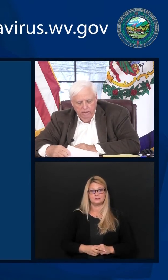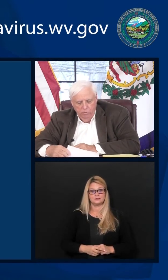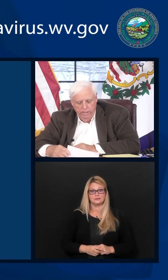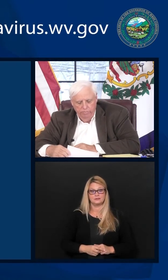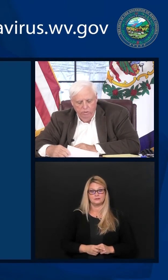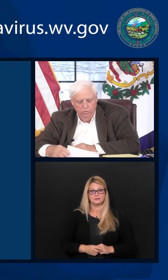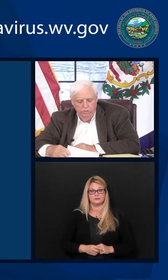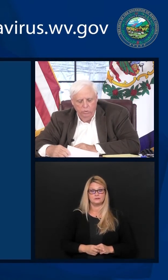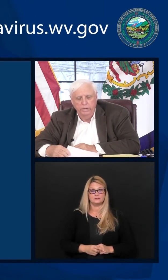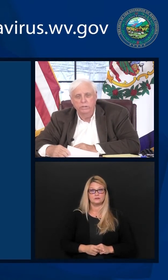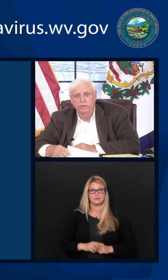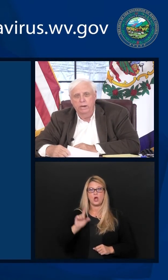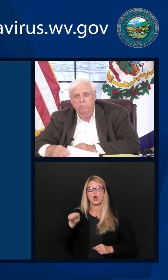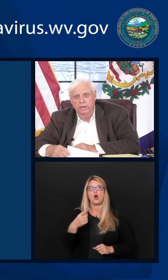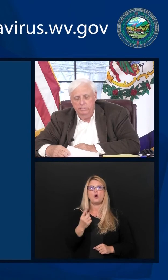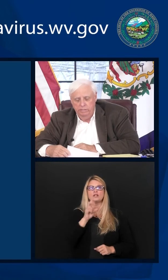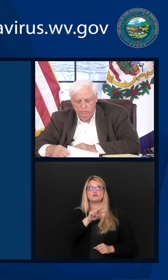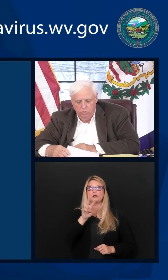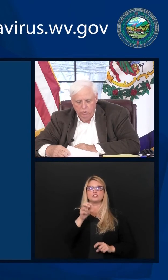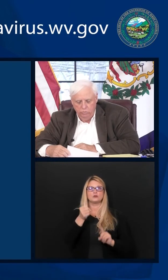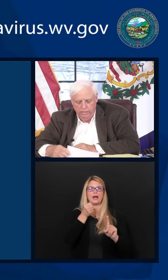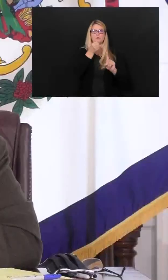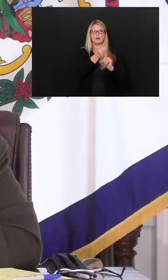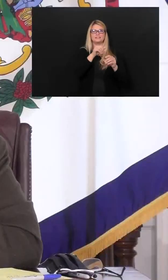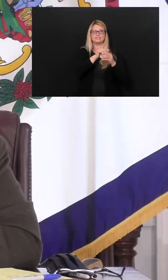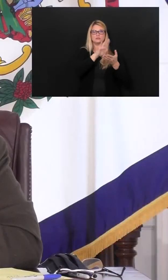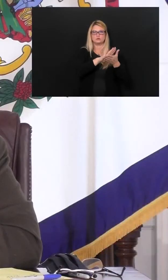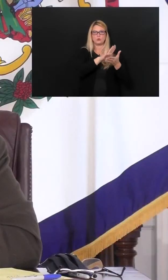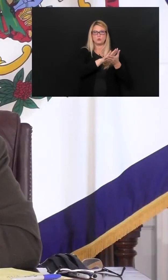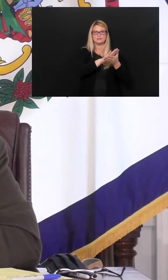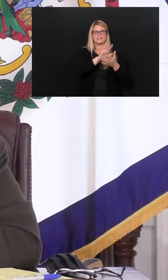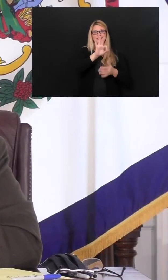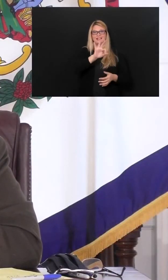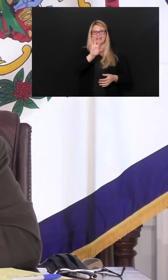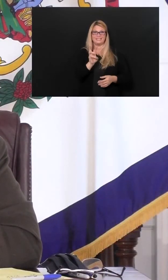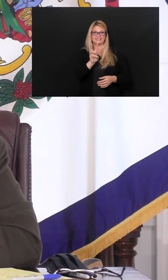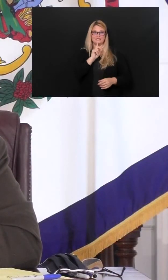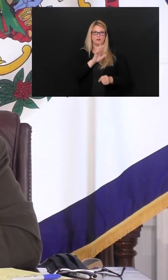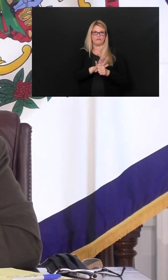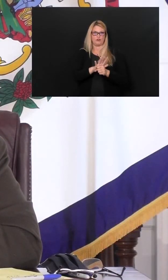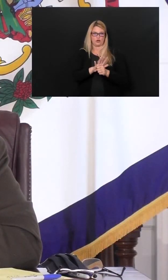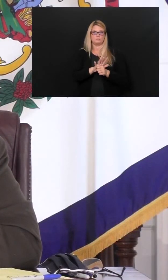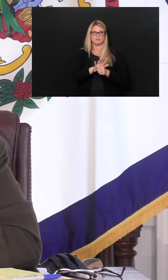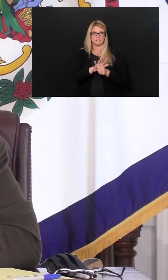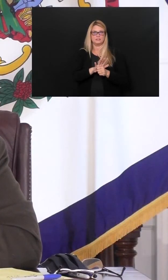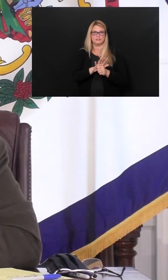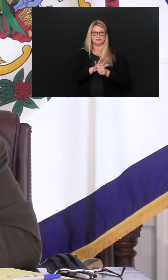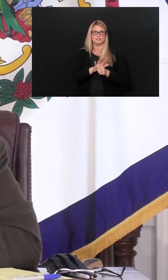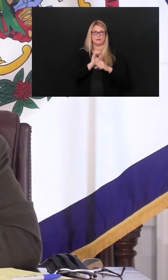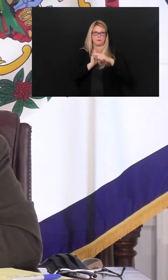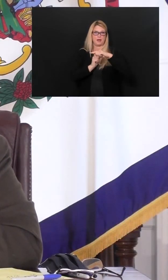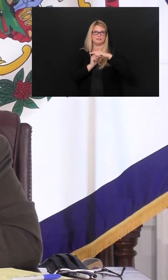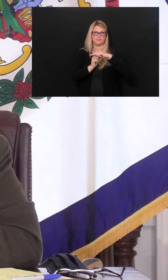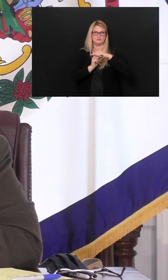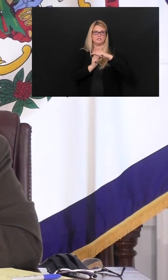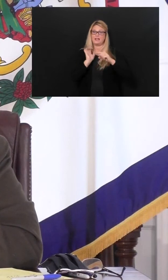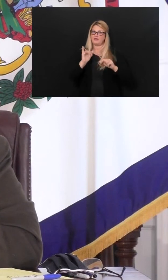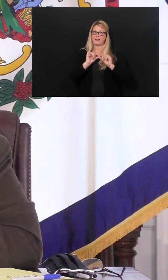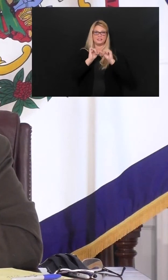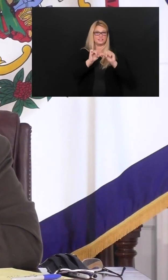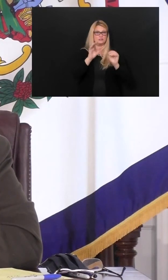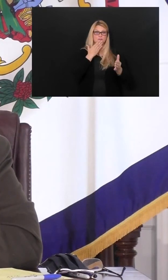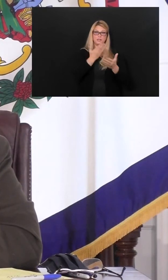You know, we have only 22 outbreaks in our schools right now and 96 confirmed cases. That continues to be really